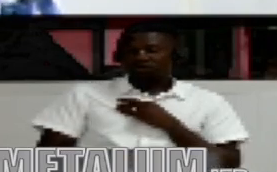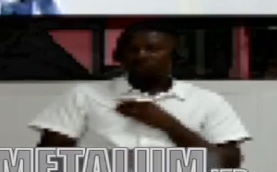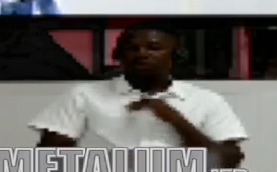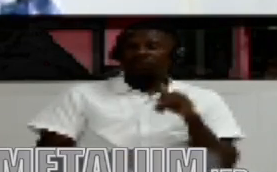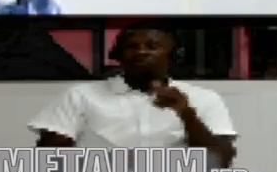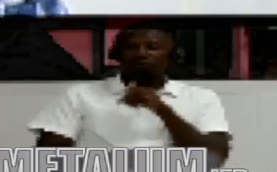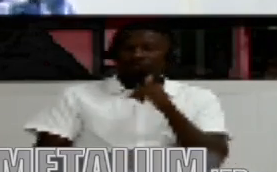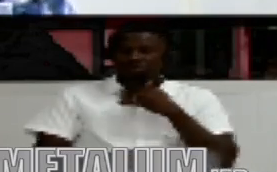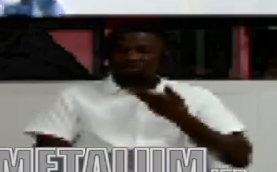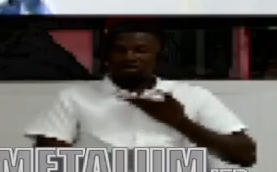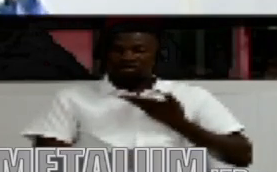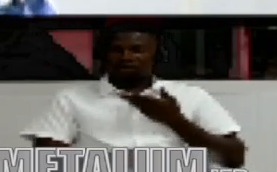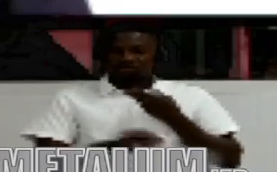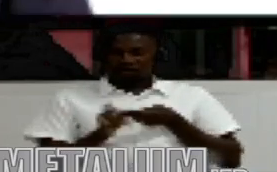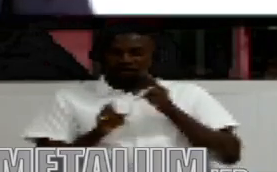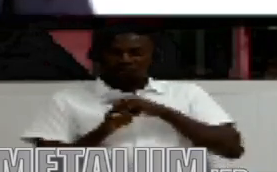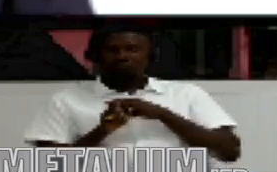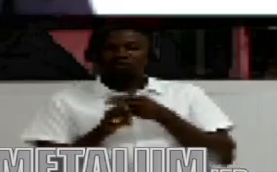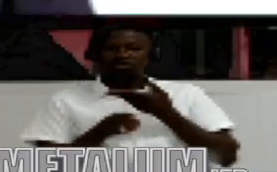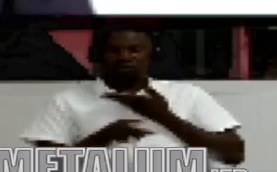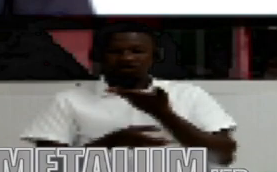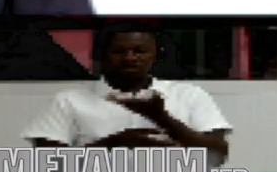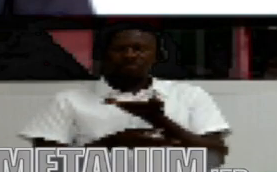which I have reports of,